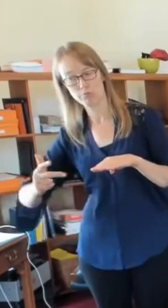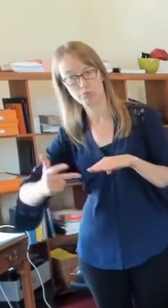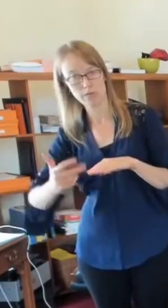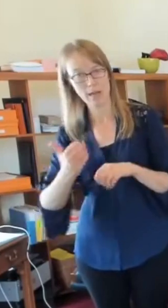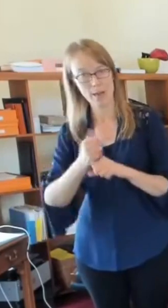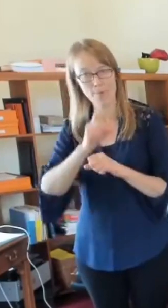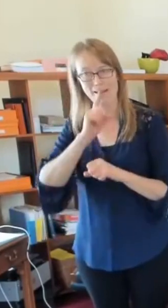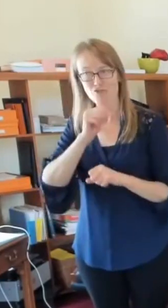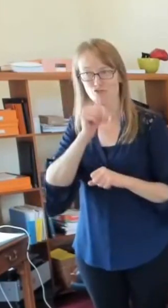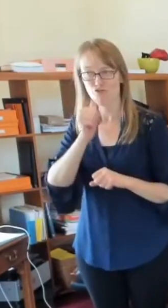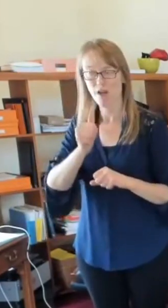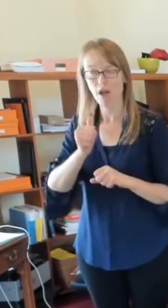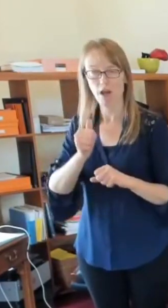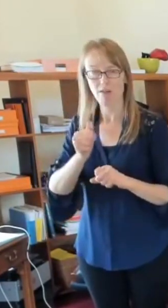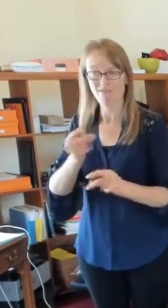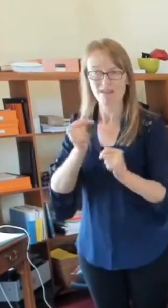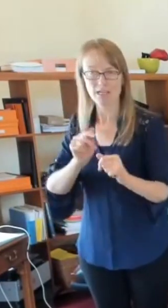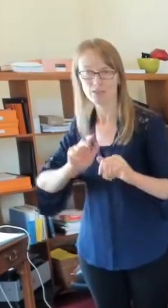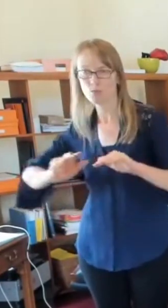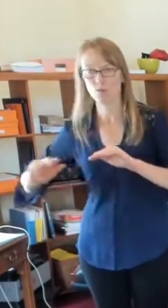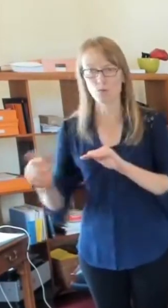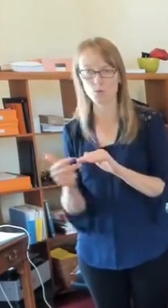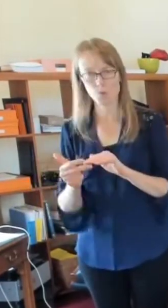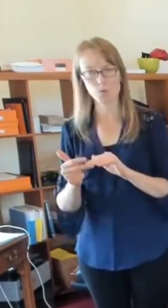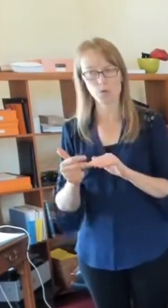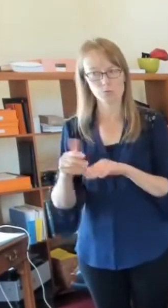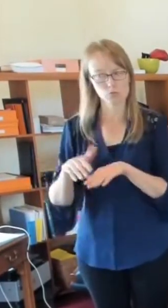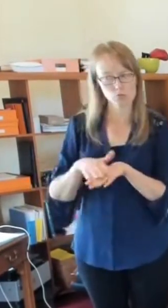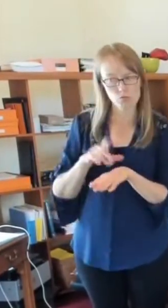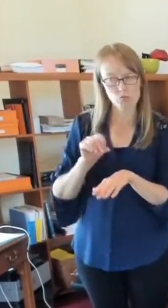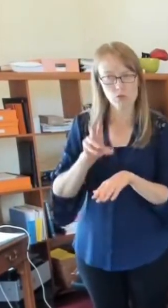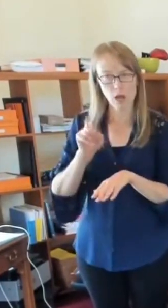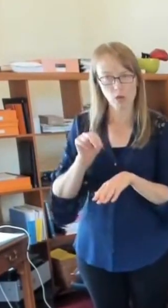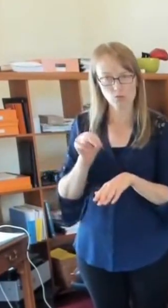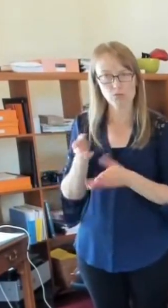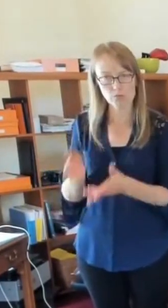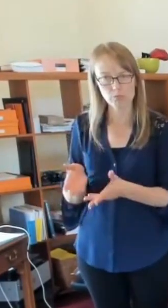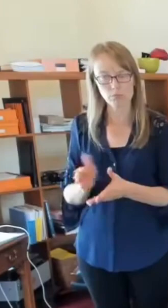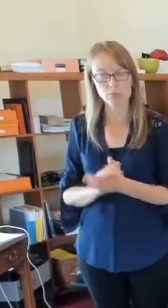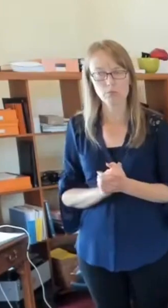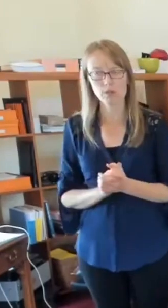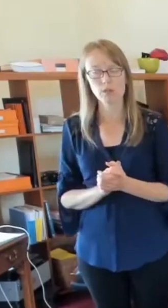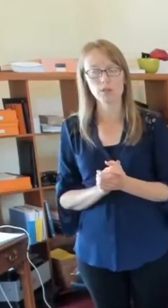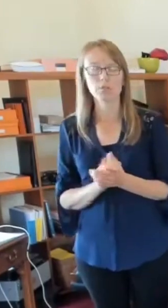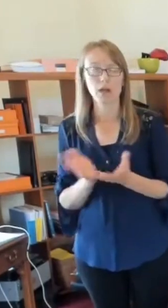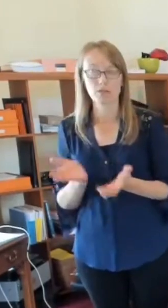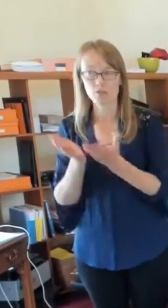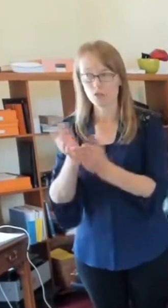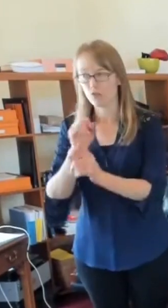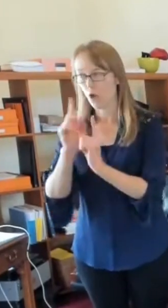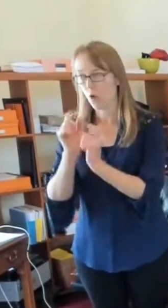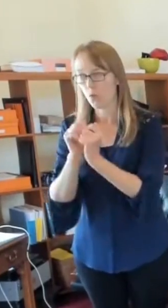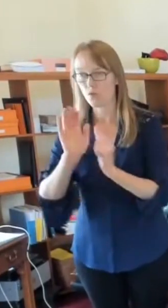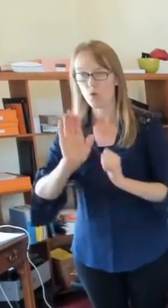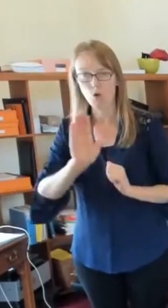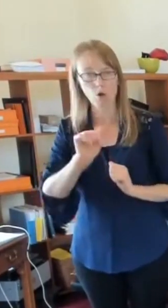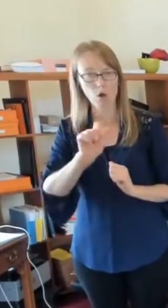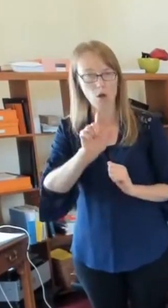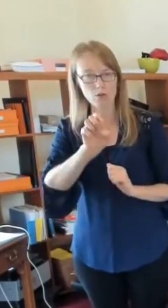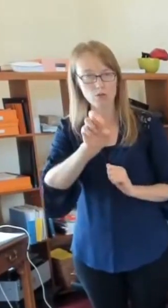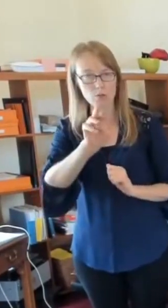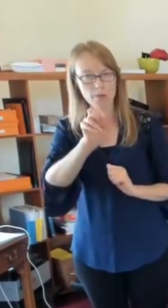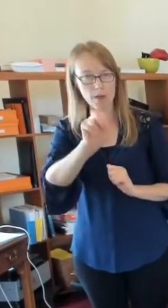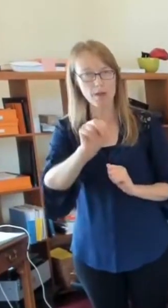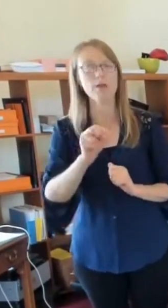neighborhood association and work with your alderman on those things, and then they can be implemented by our Board of Public